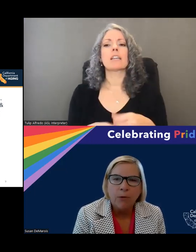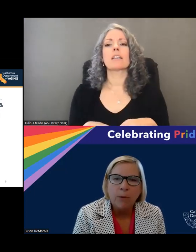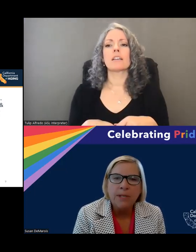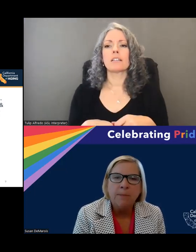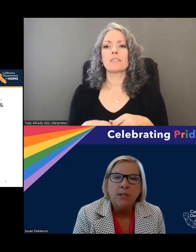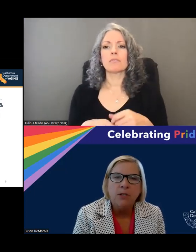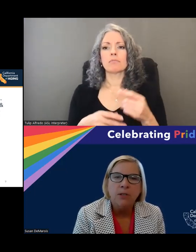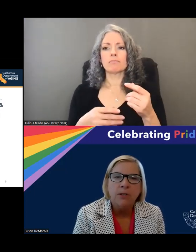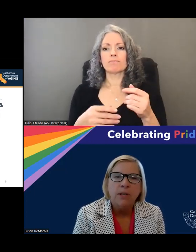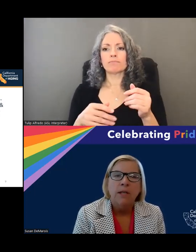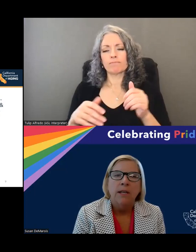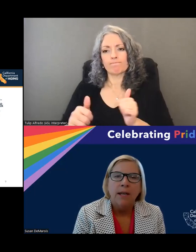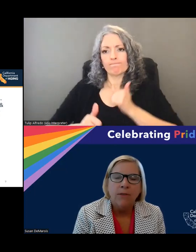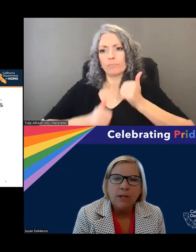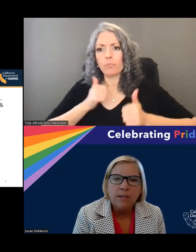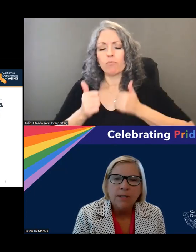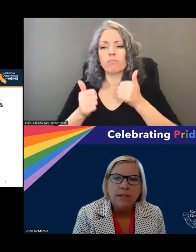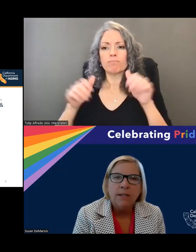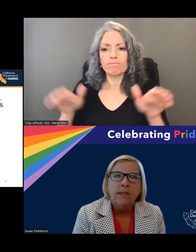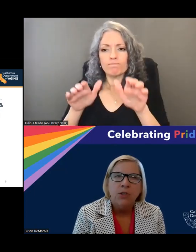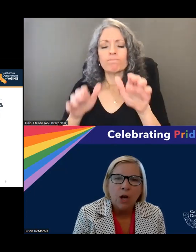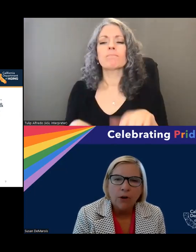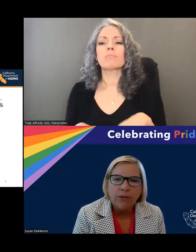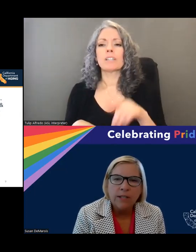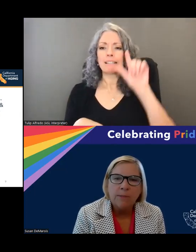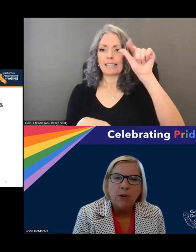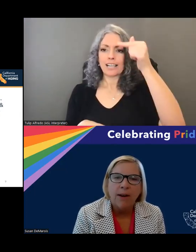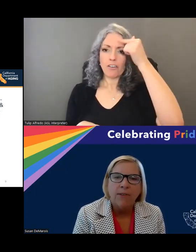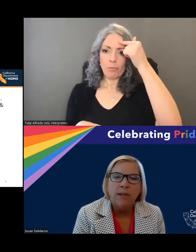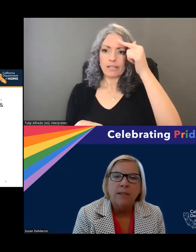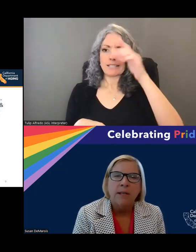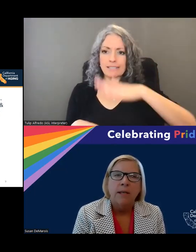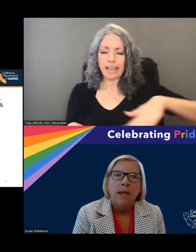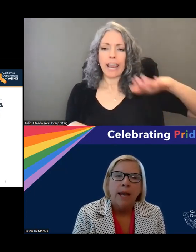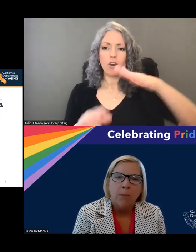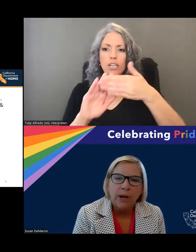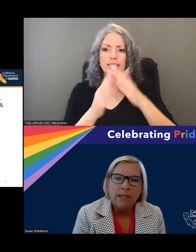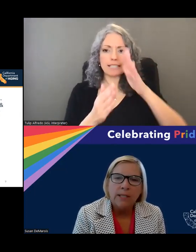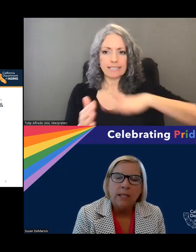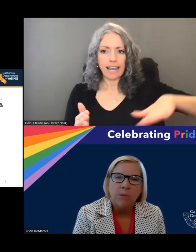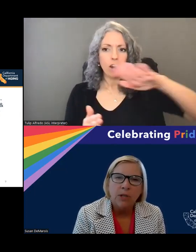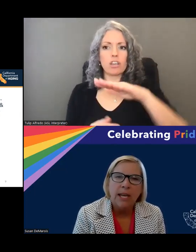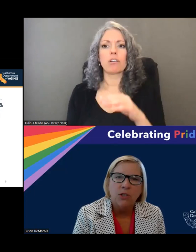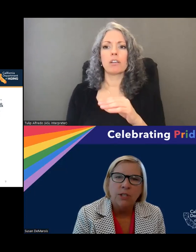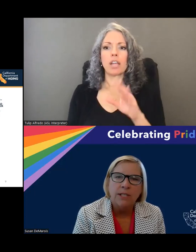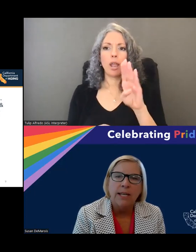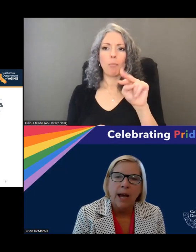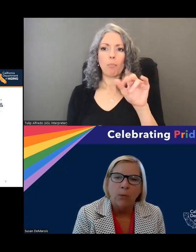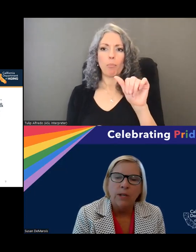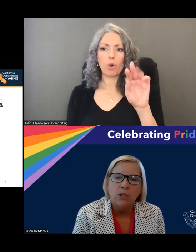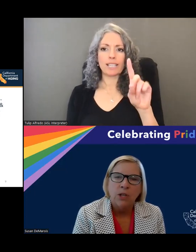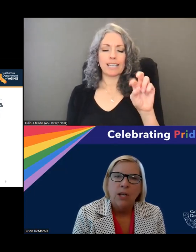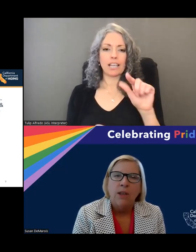key performance measures, governance, geography and demographics, and branding, communications,